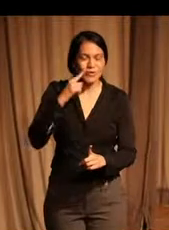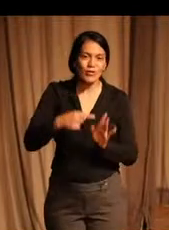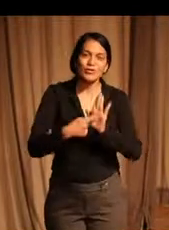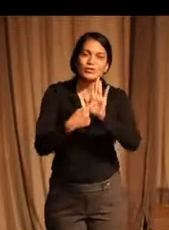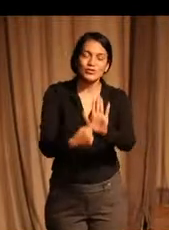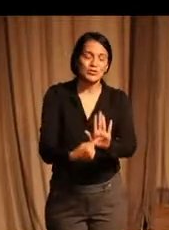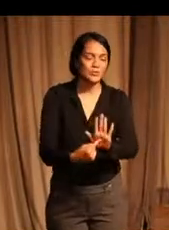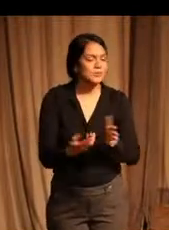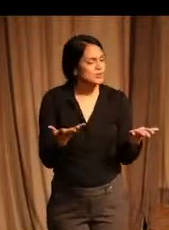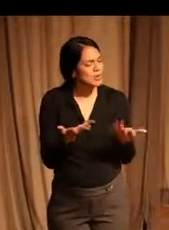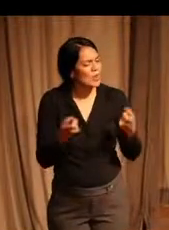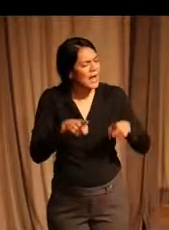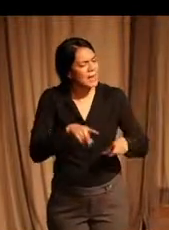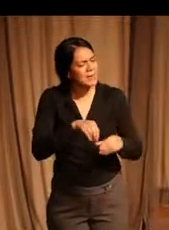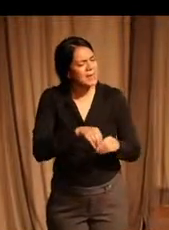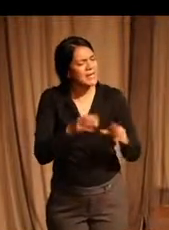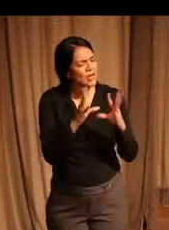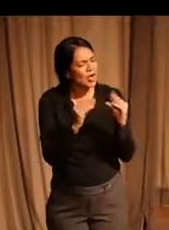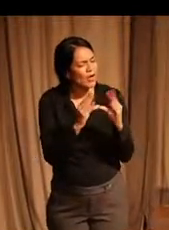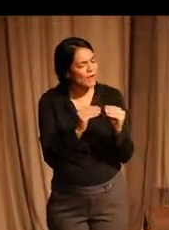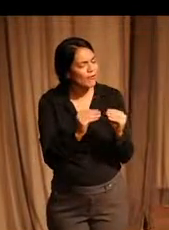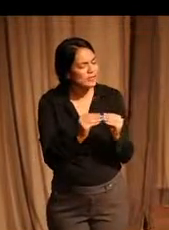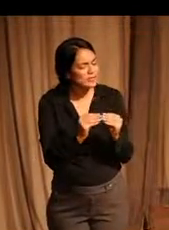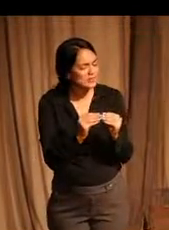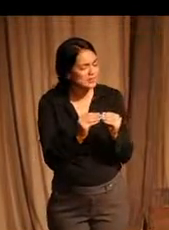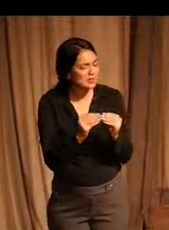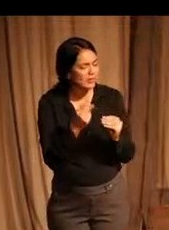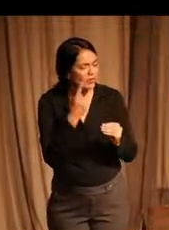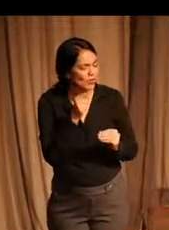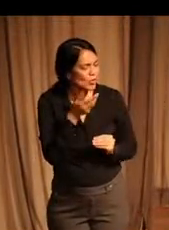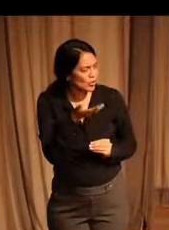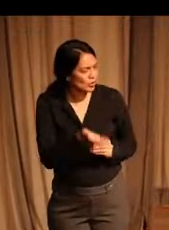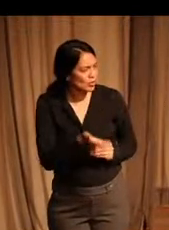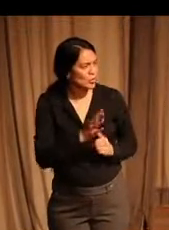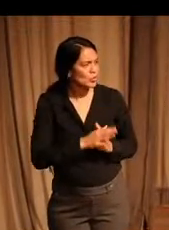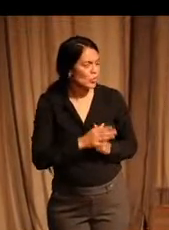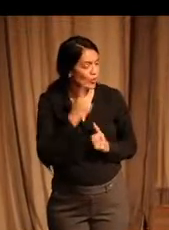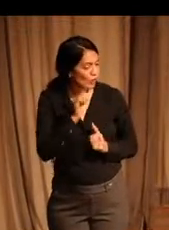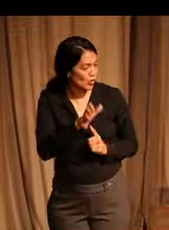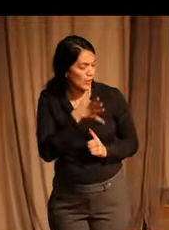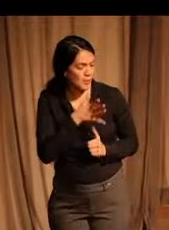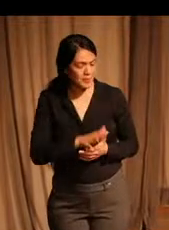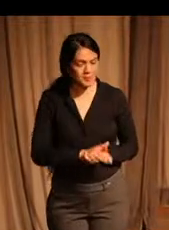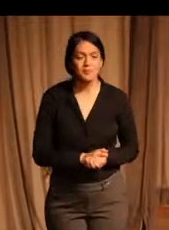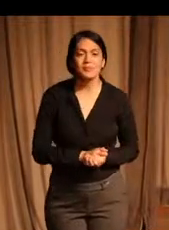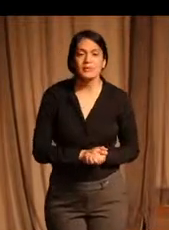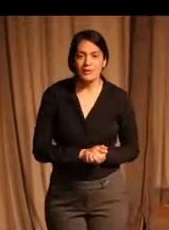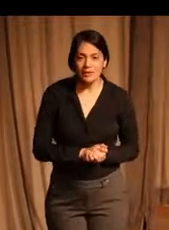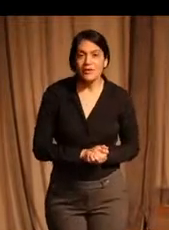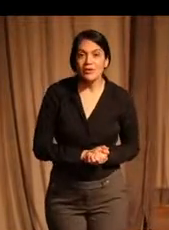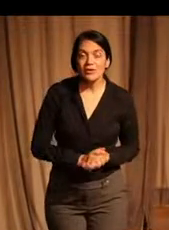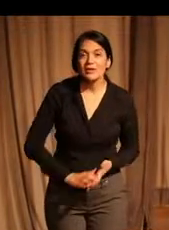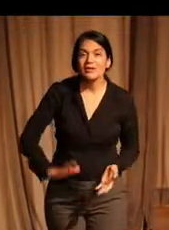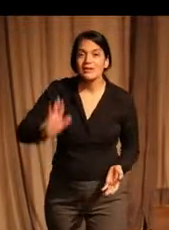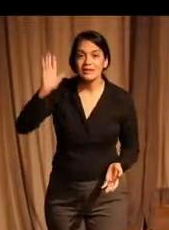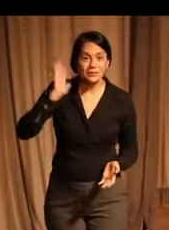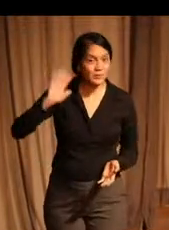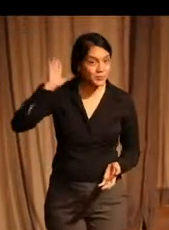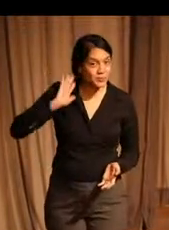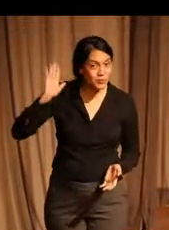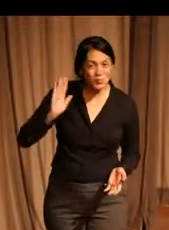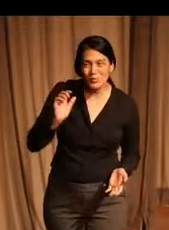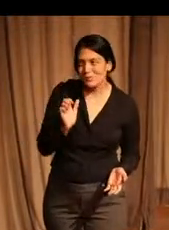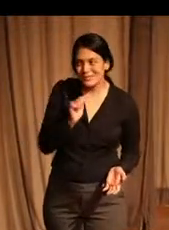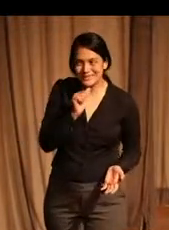Well, I think that it was an important moment, but at that time we didn't feel it like